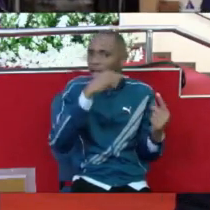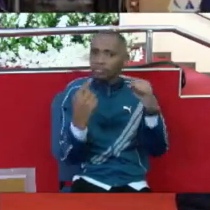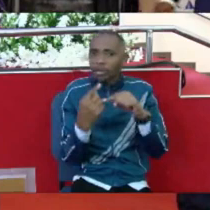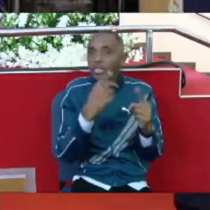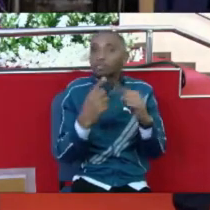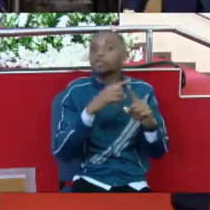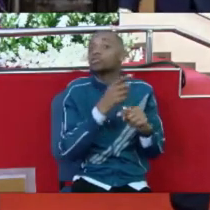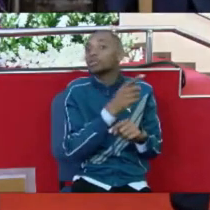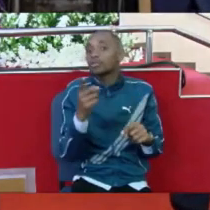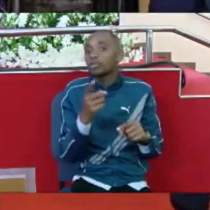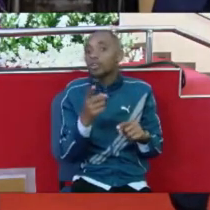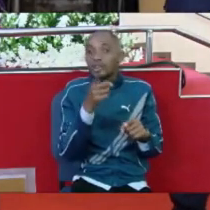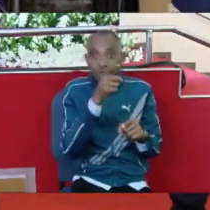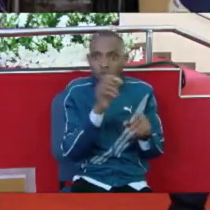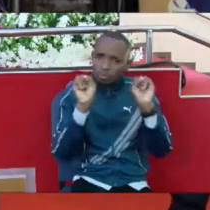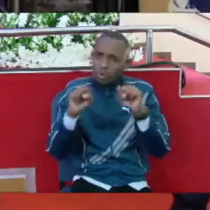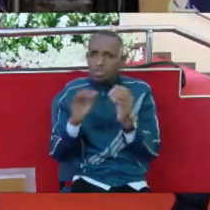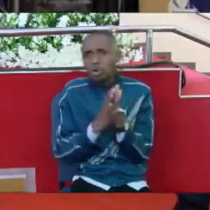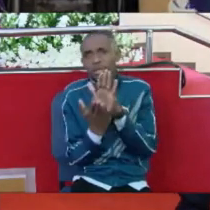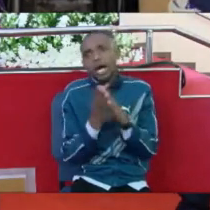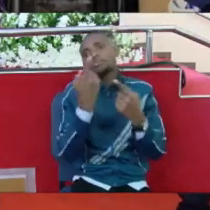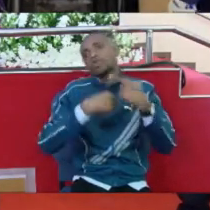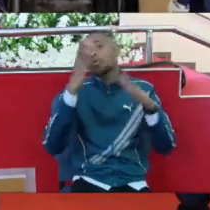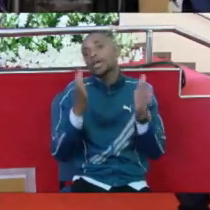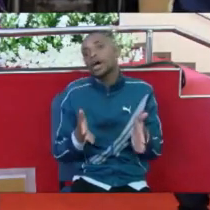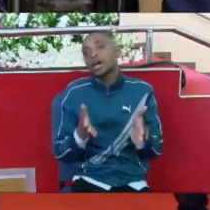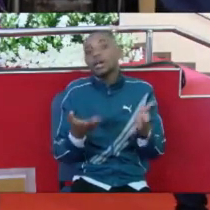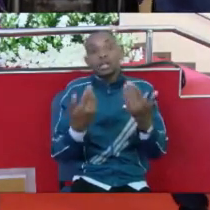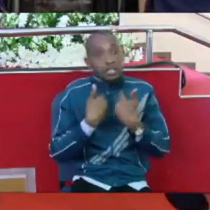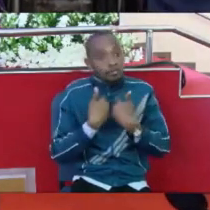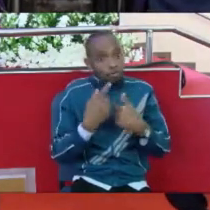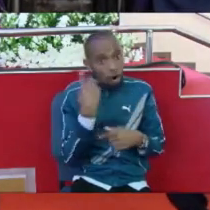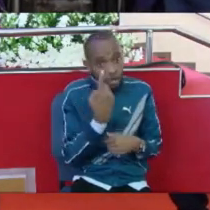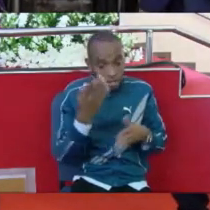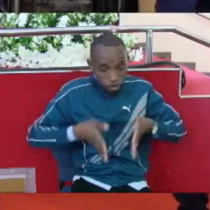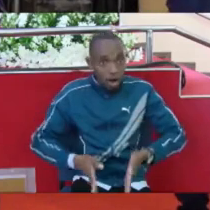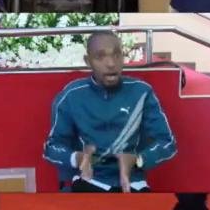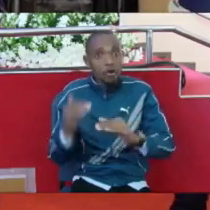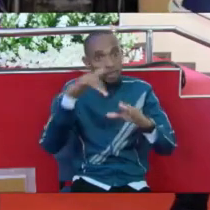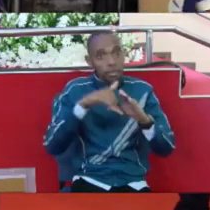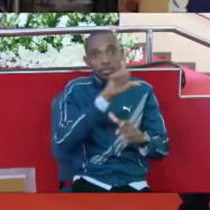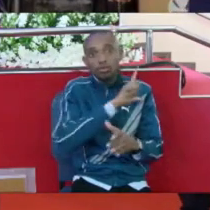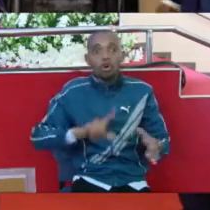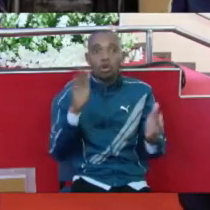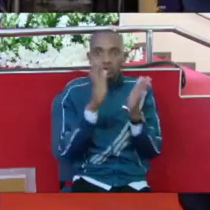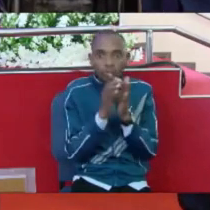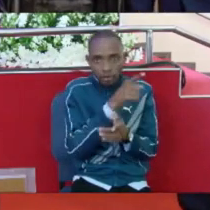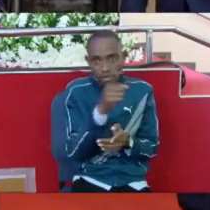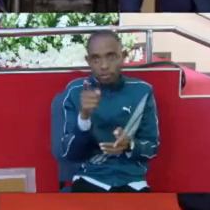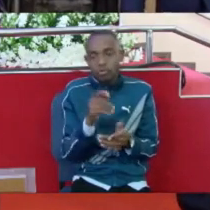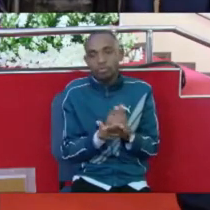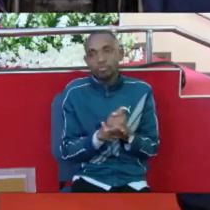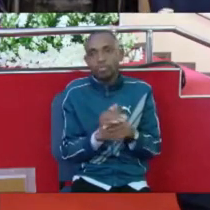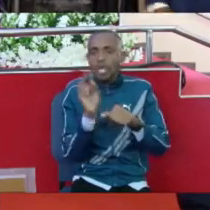You can be a winner if you allow the presence and the power of God to be with you. And he